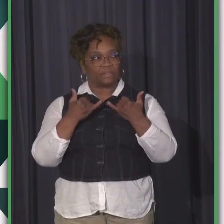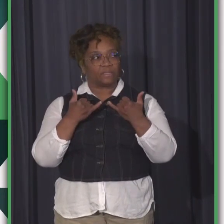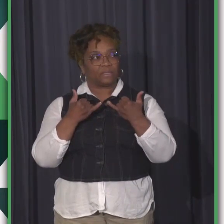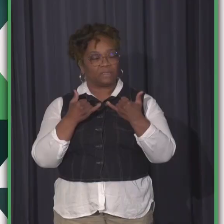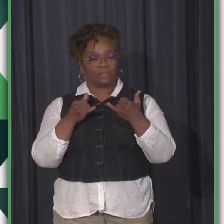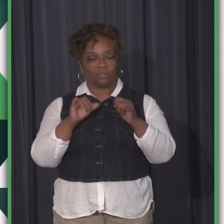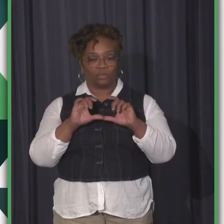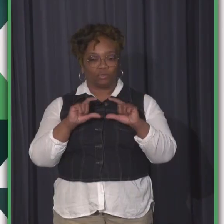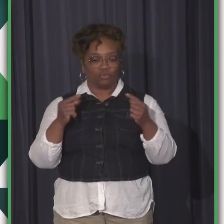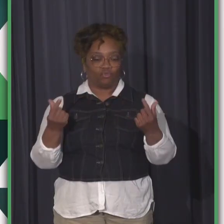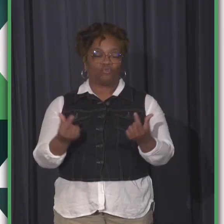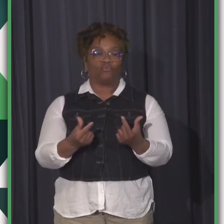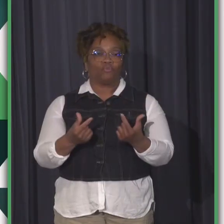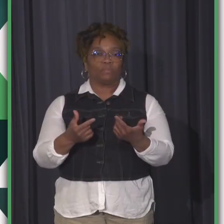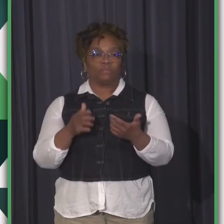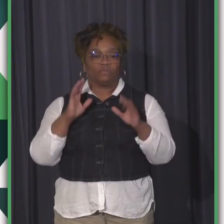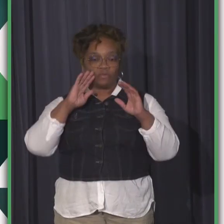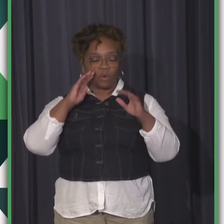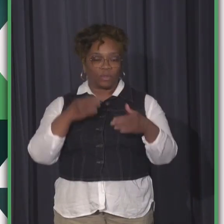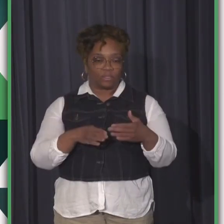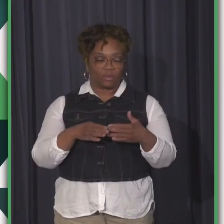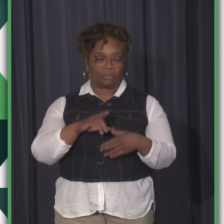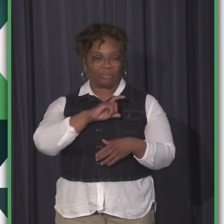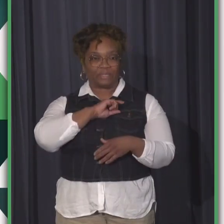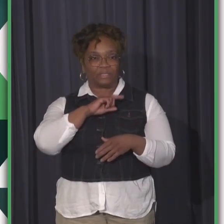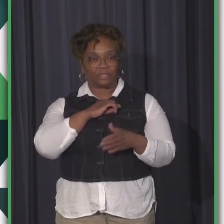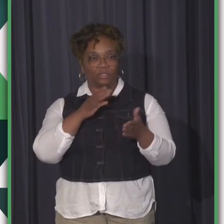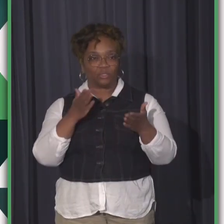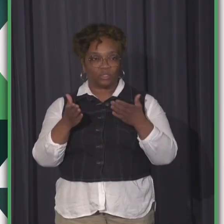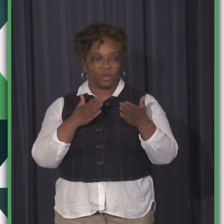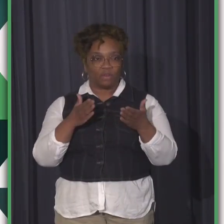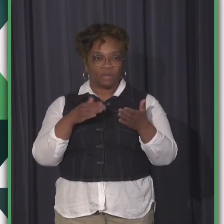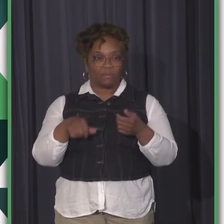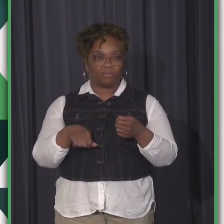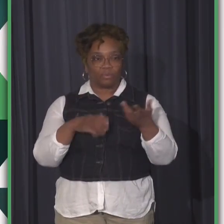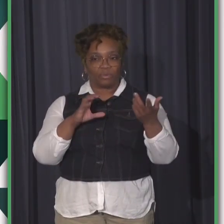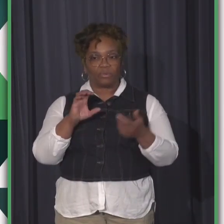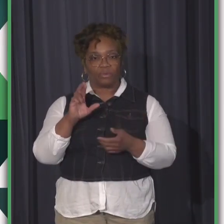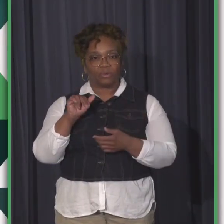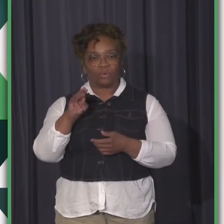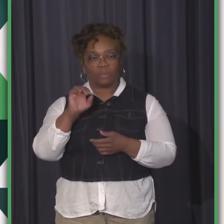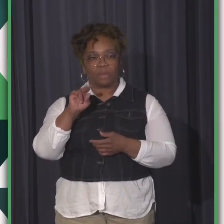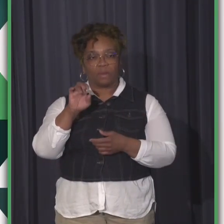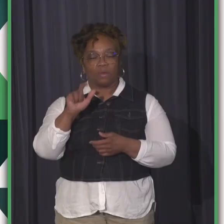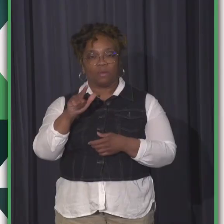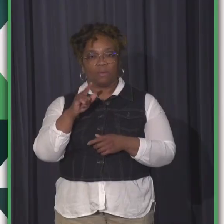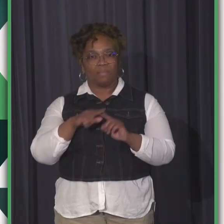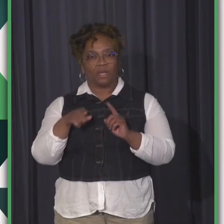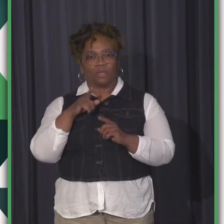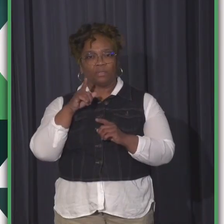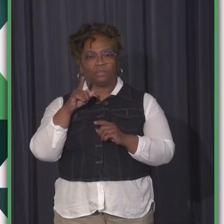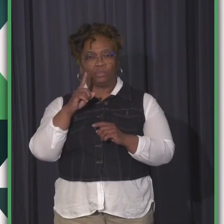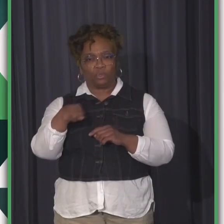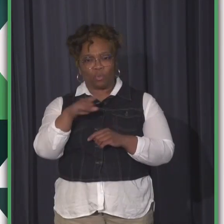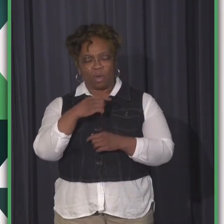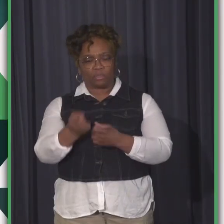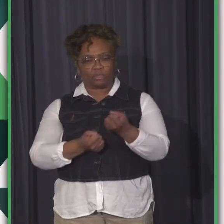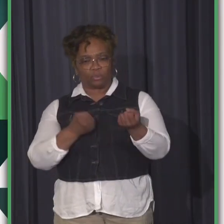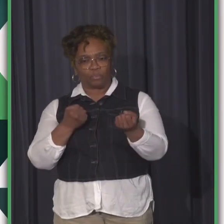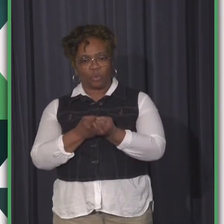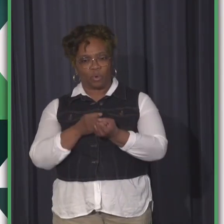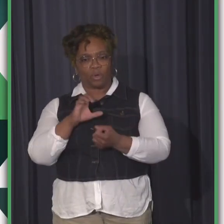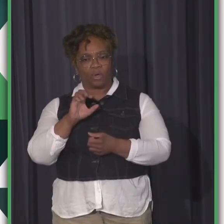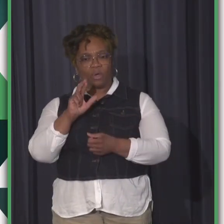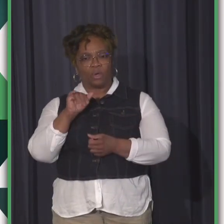to policing, serving, getting rid of criminals, but you're going to side with a criminal and help that criminal because one of